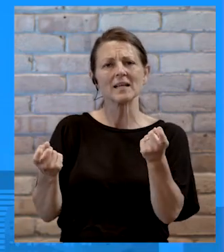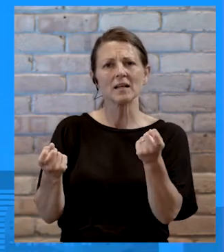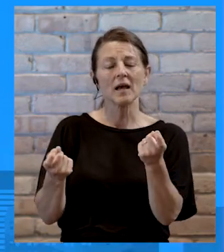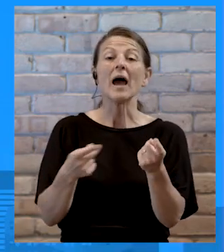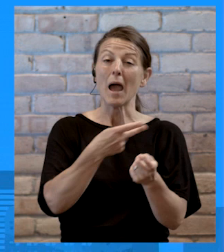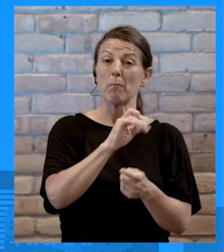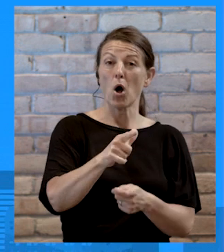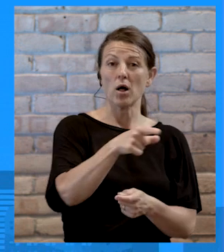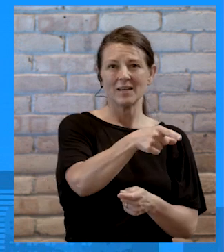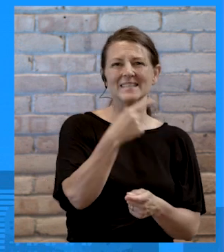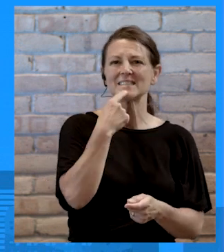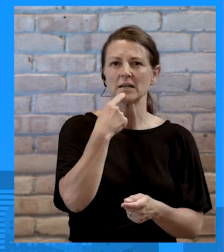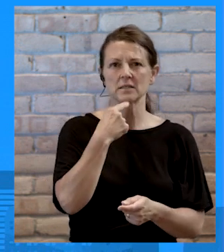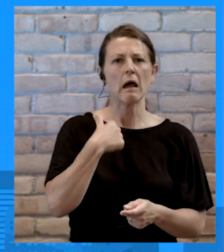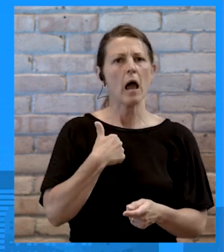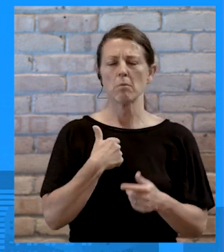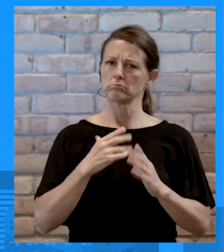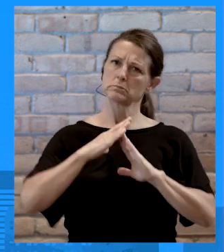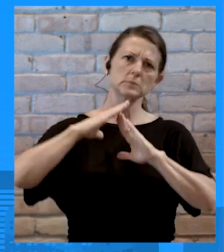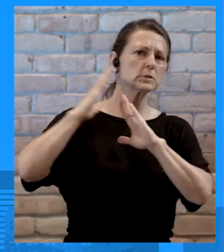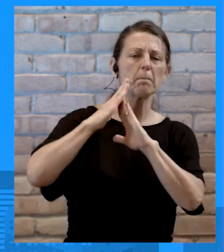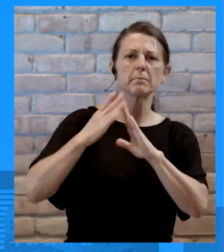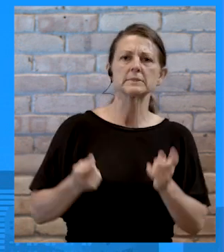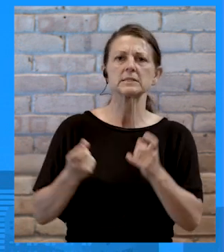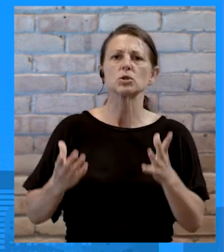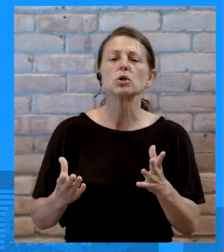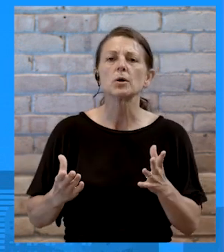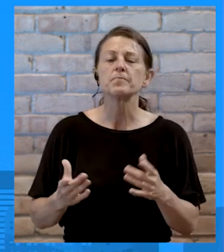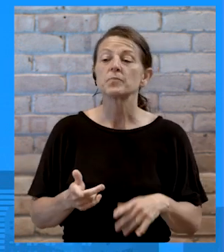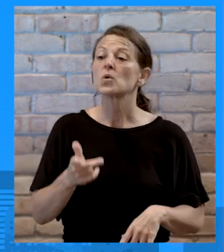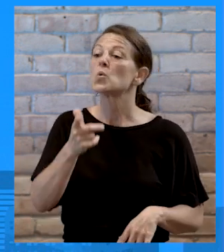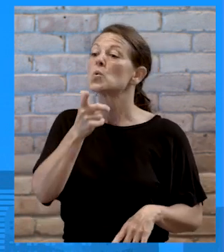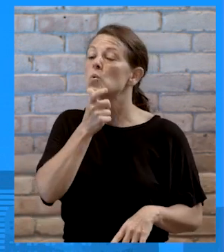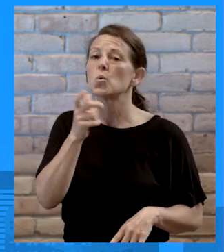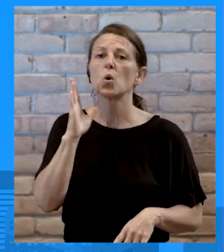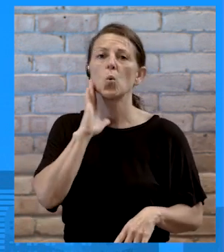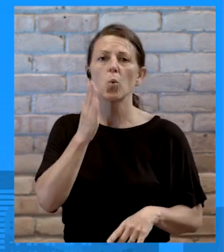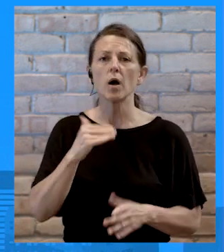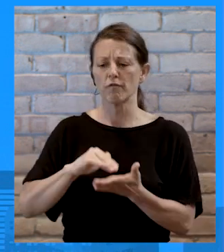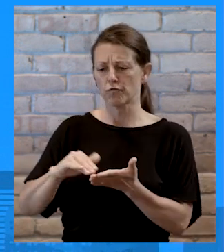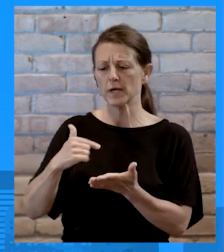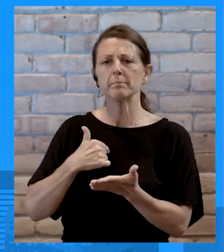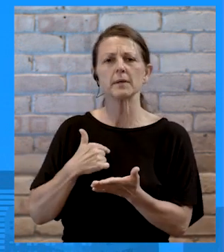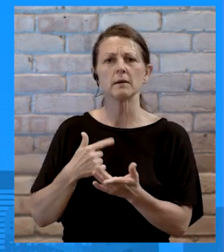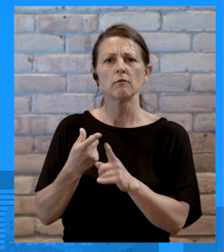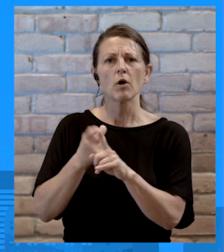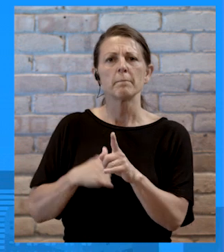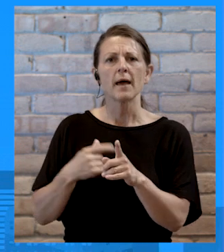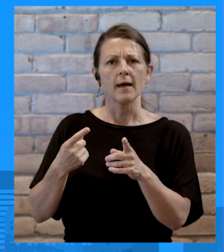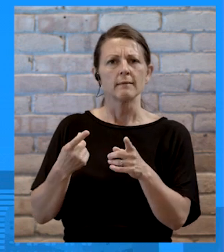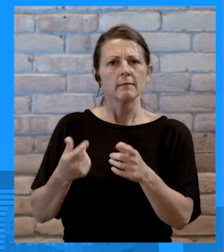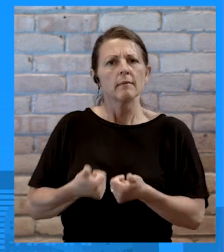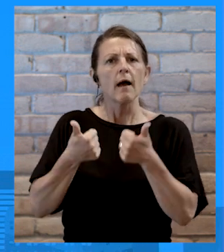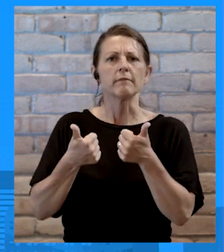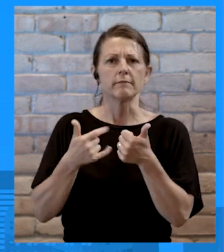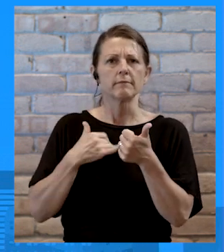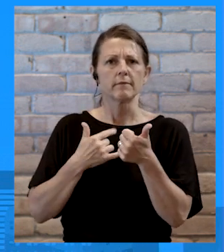of sinners though I am, who will free me from this life that is dominated by sin and